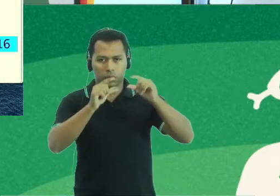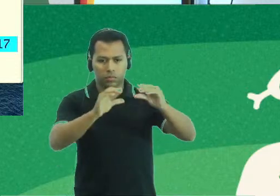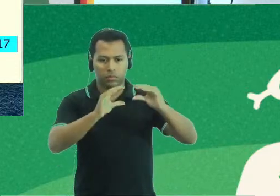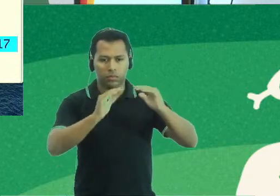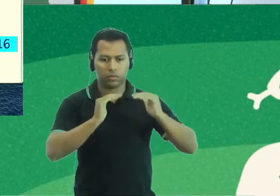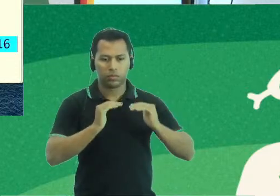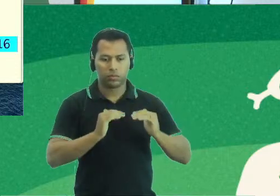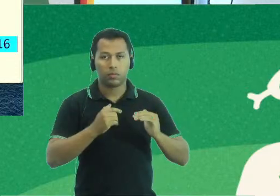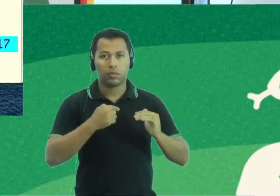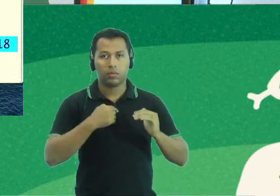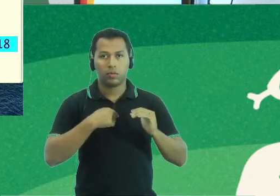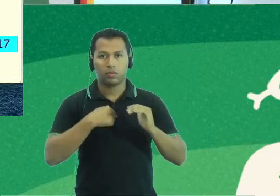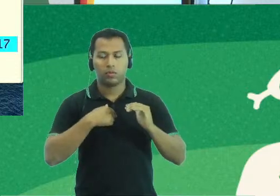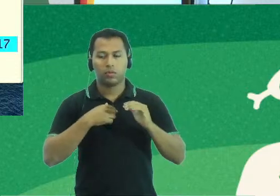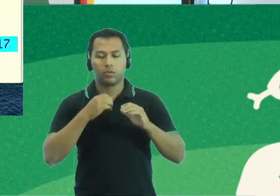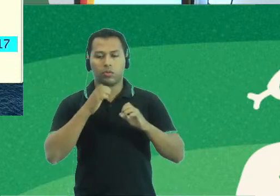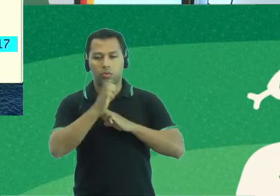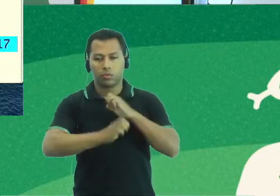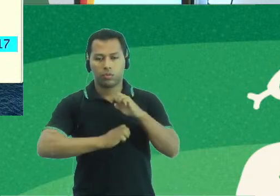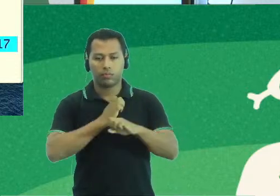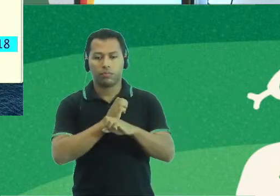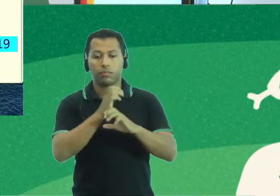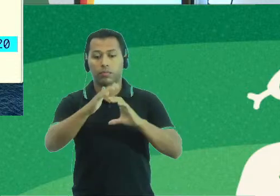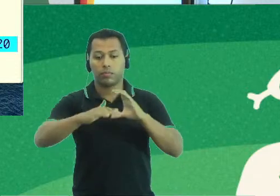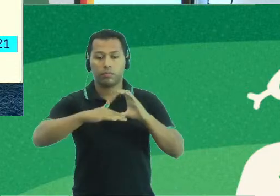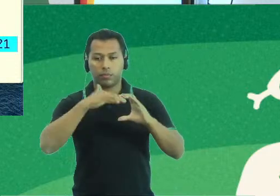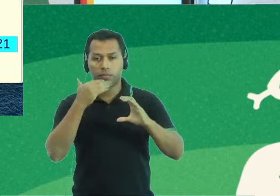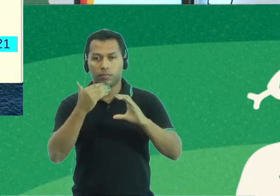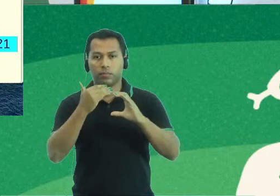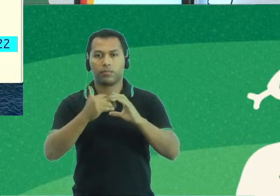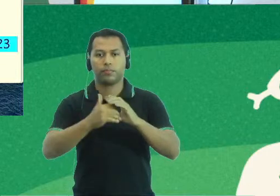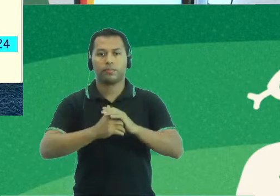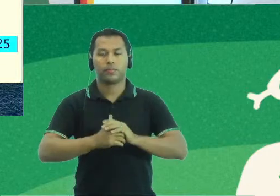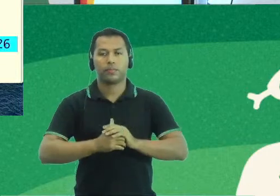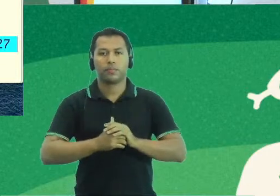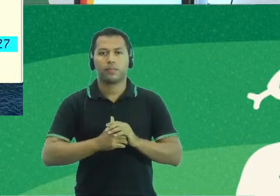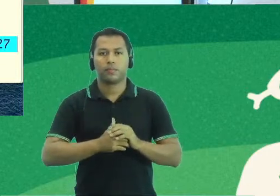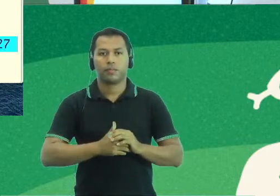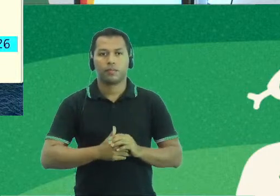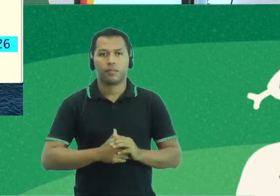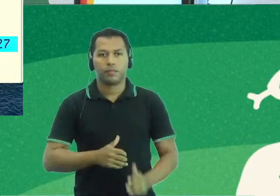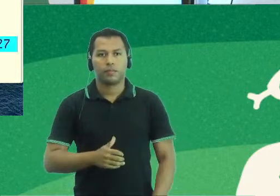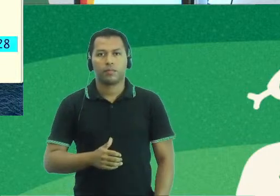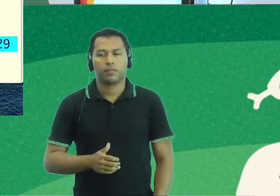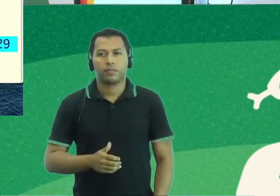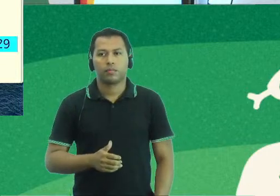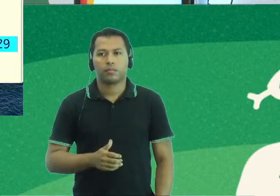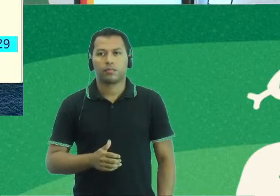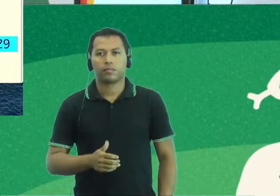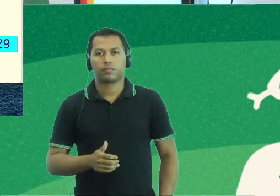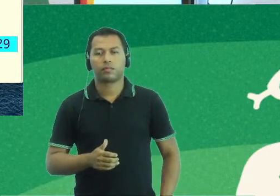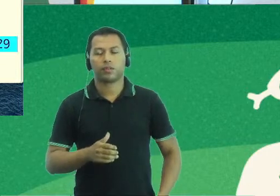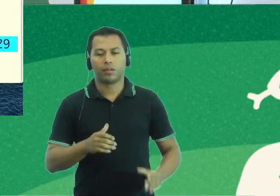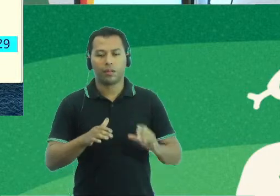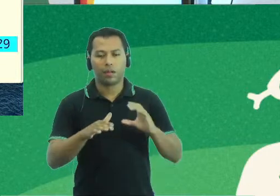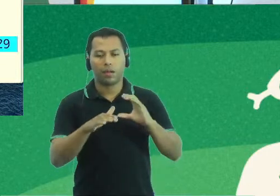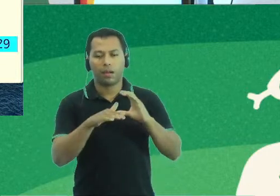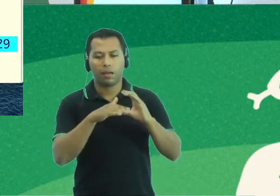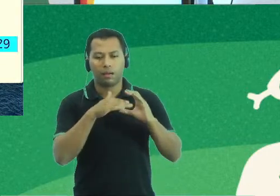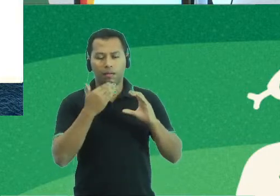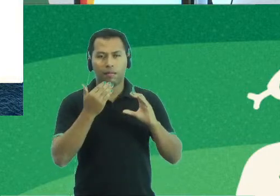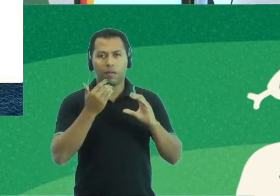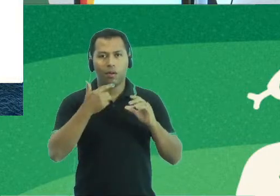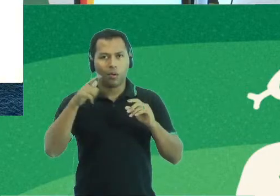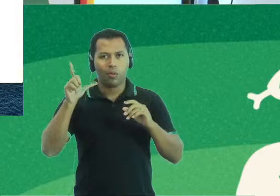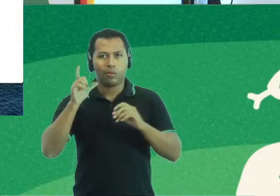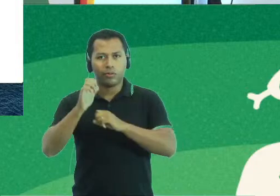email. I'm going to send it from an email address that I already have. So